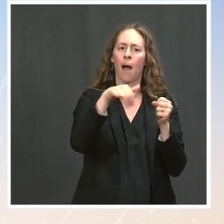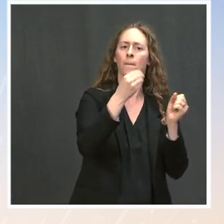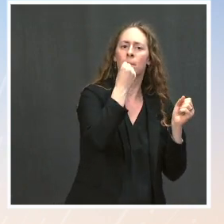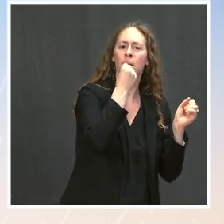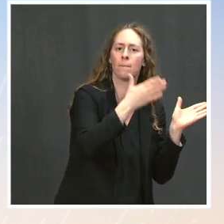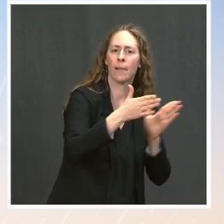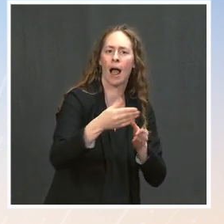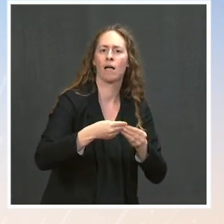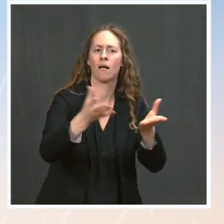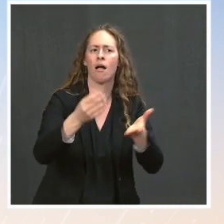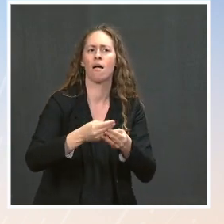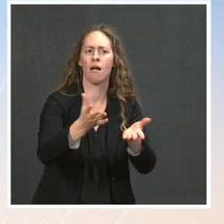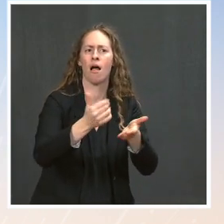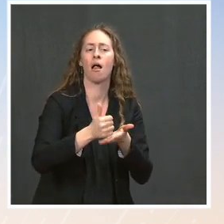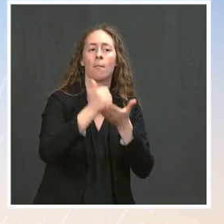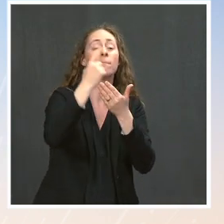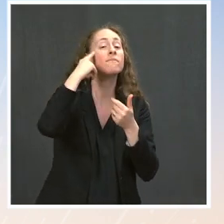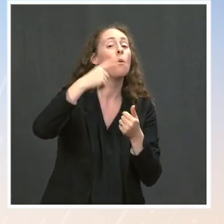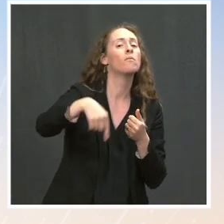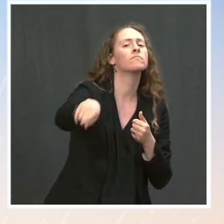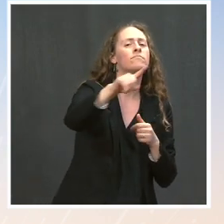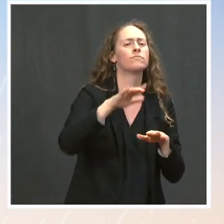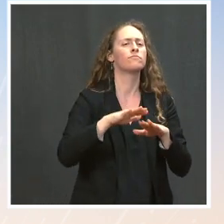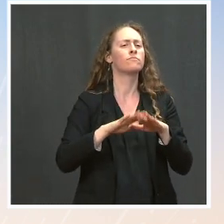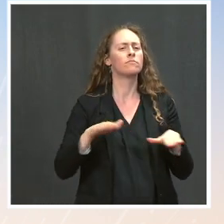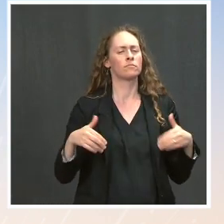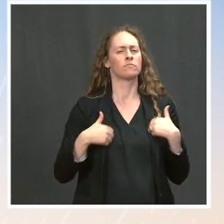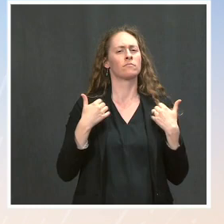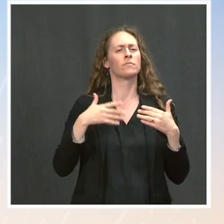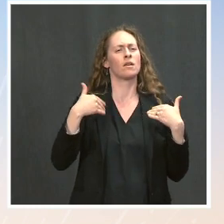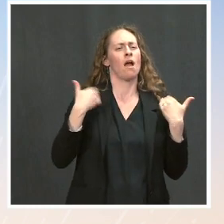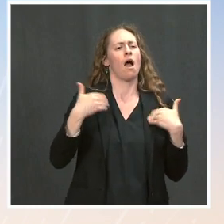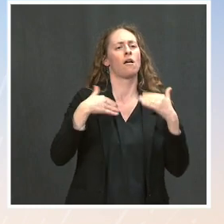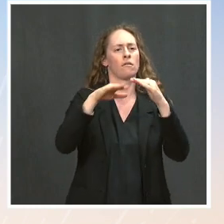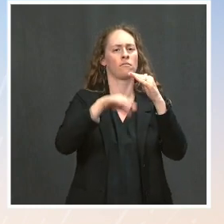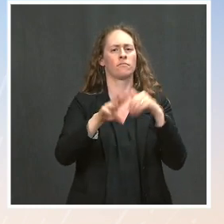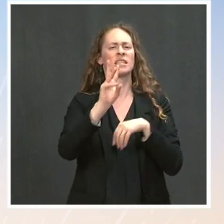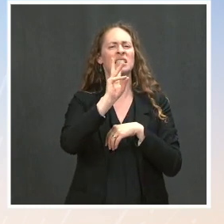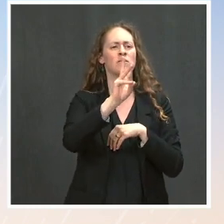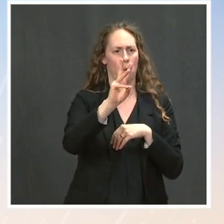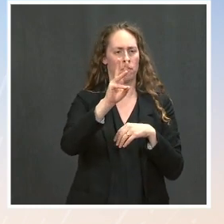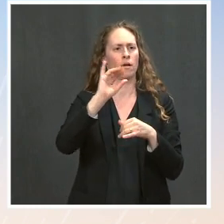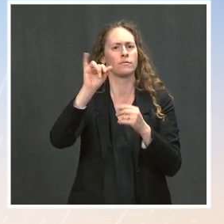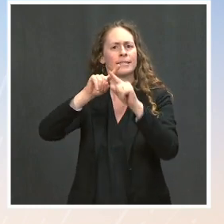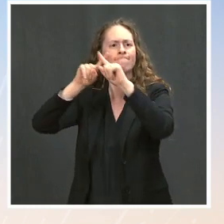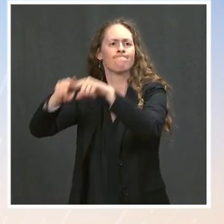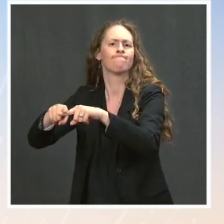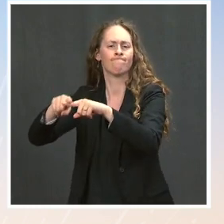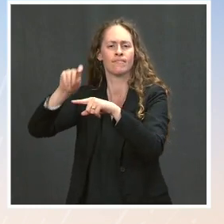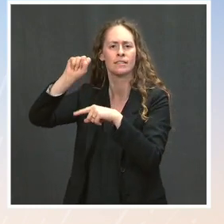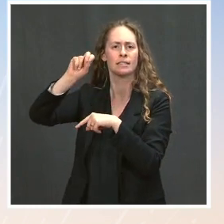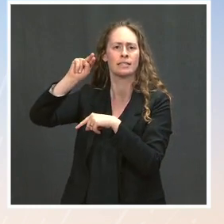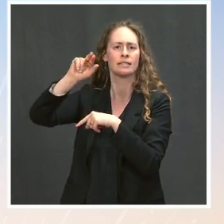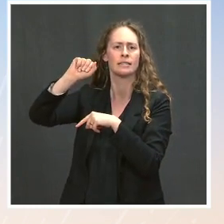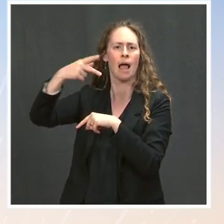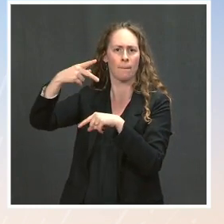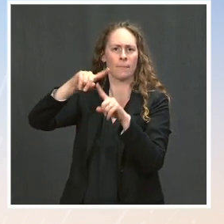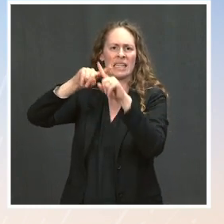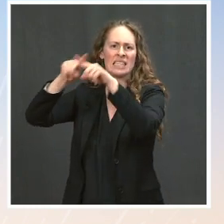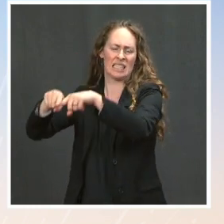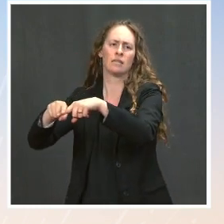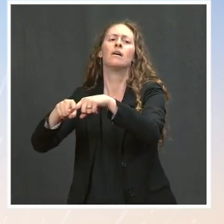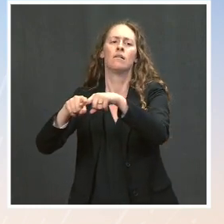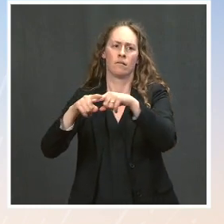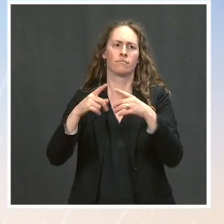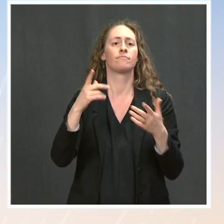6 and live in a SNAP household. That is about 34 million American children. Parents or guardians do not need to take any action to